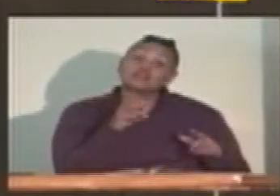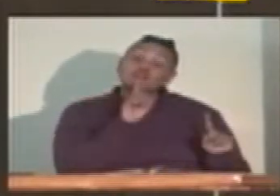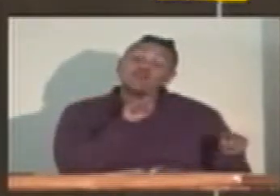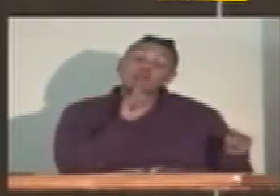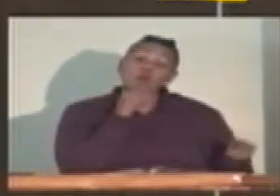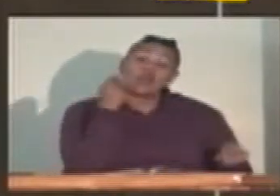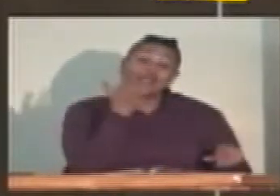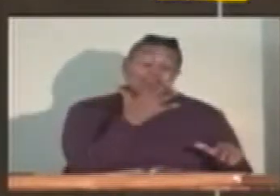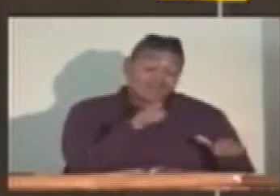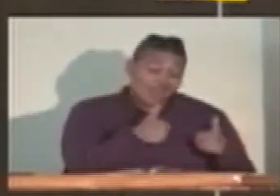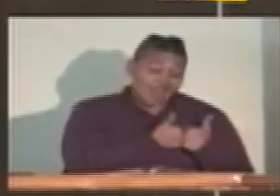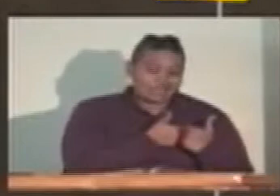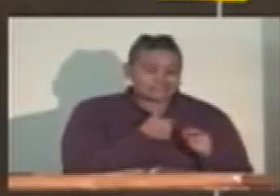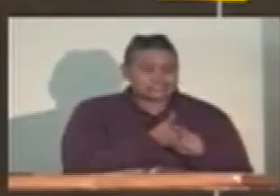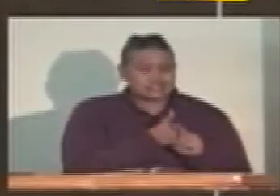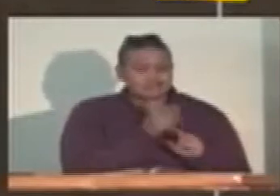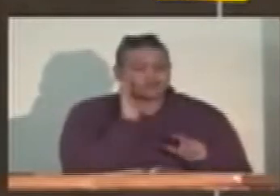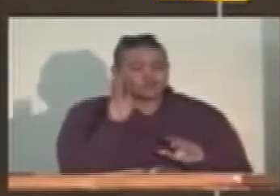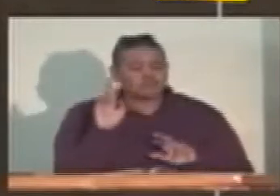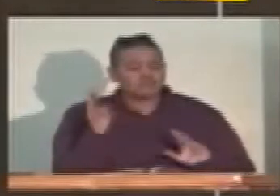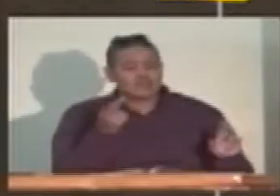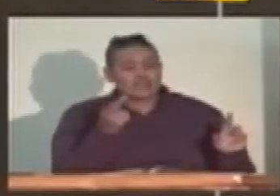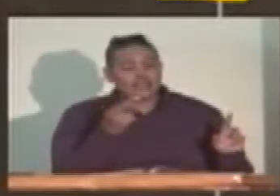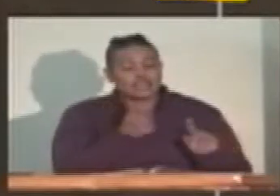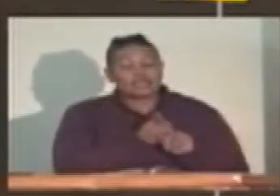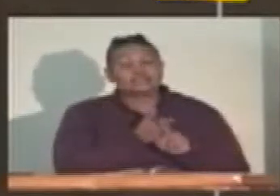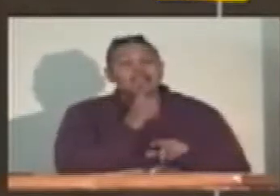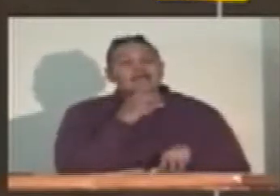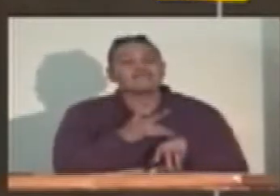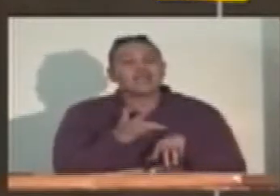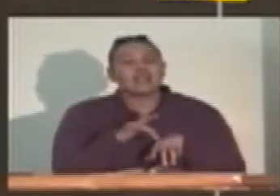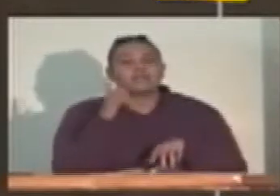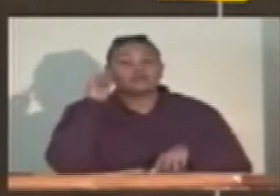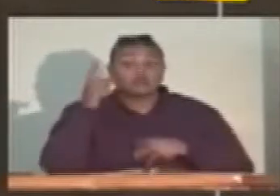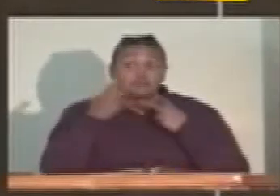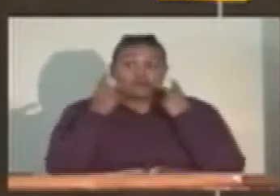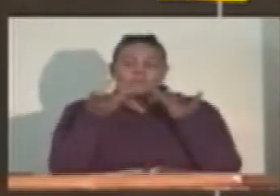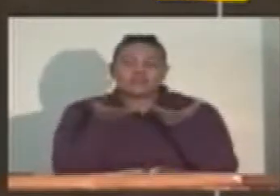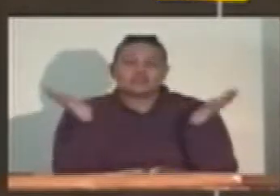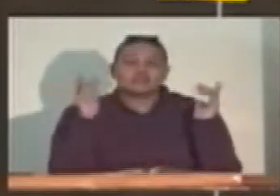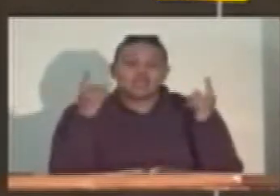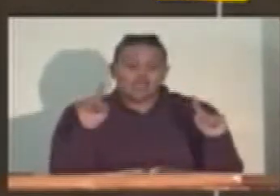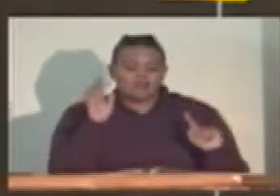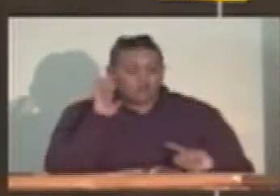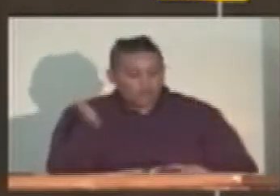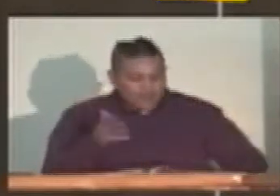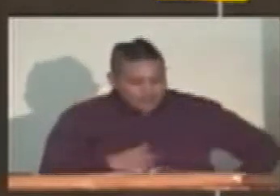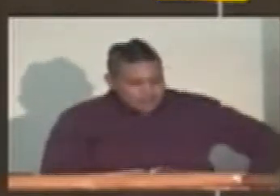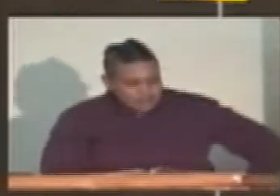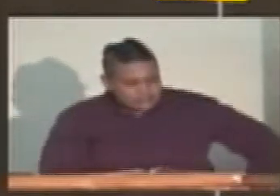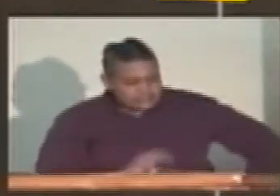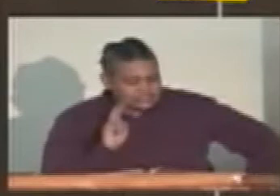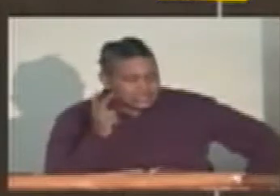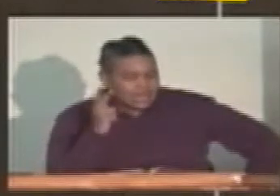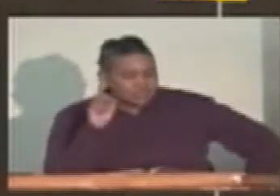report given on accident be ready and made available to the public? Secondly,